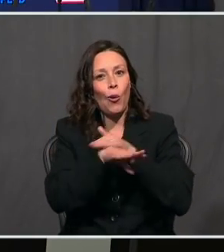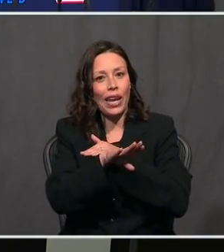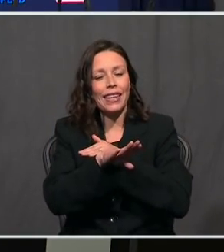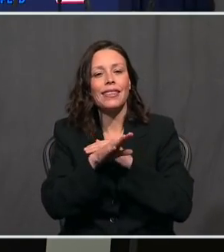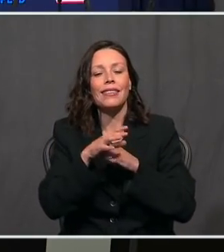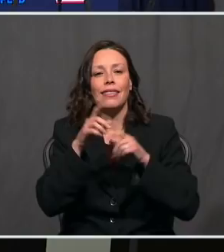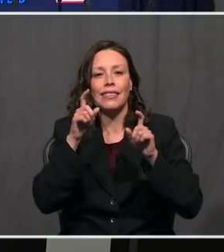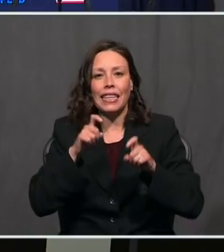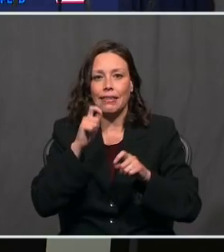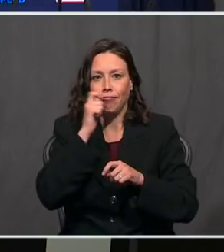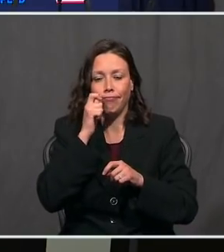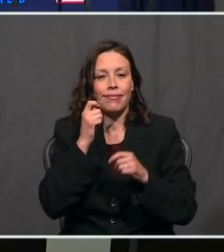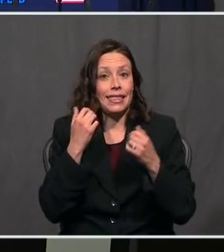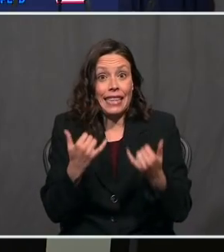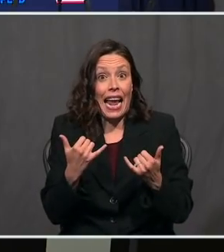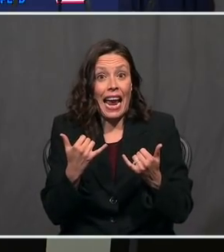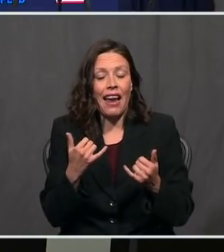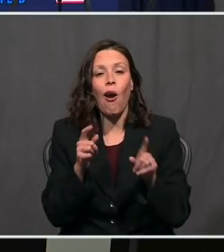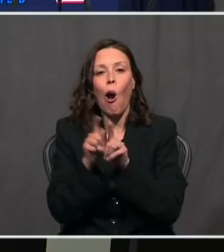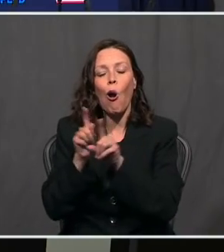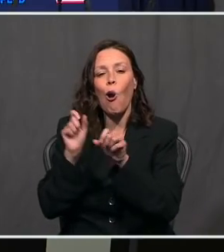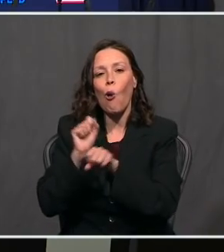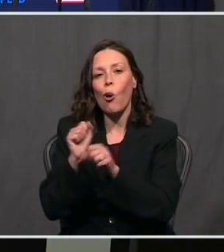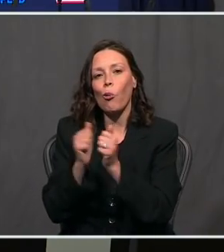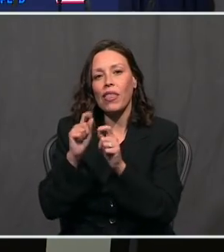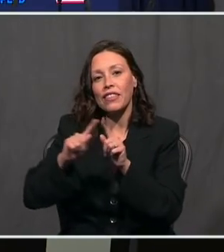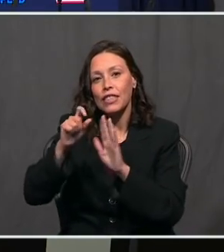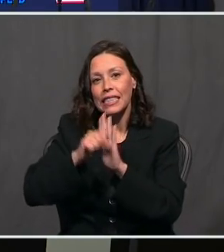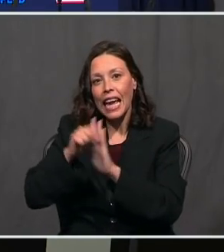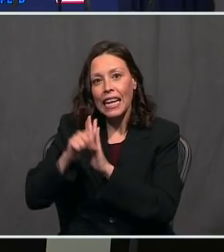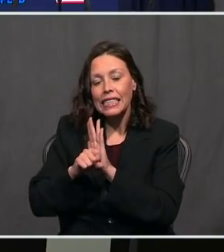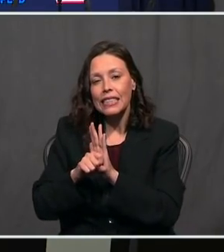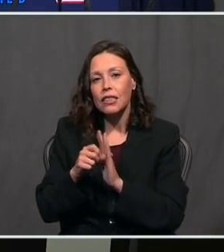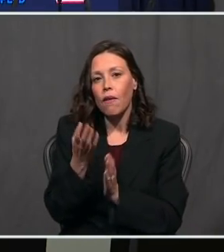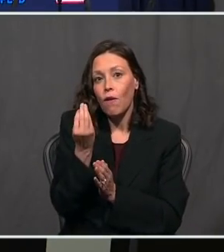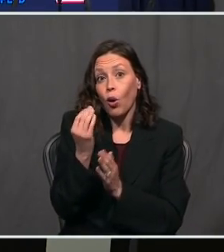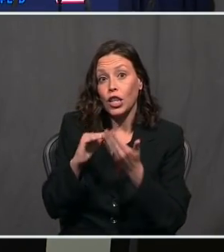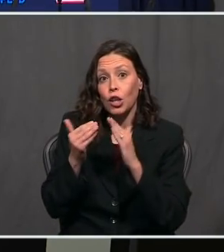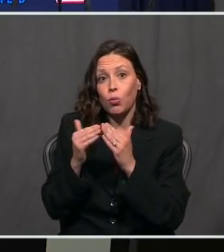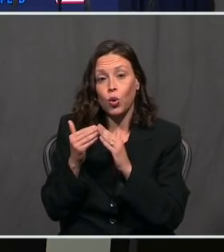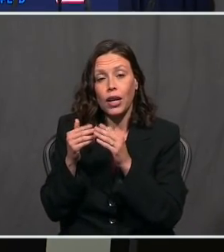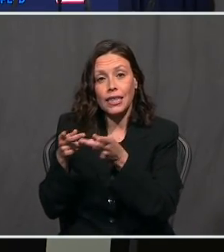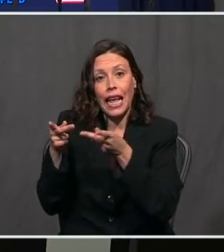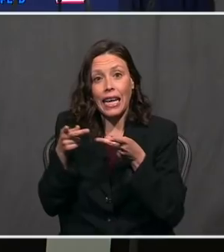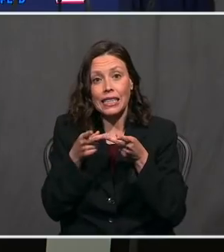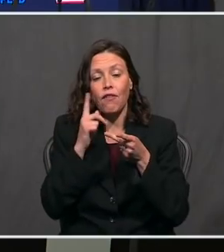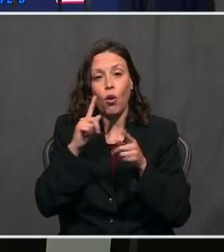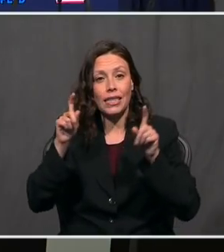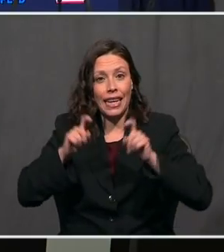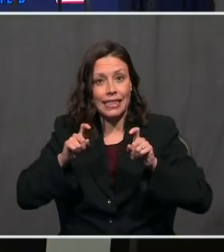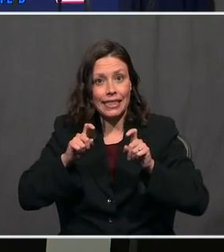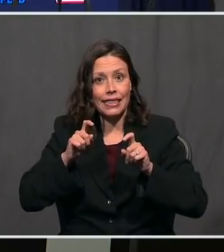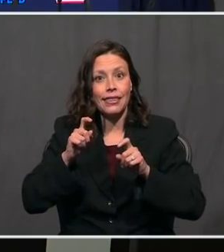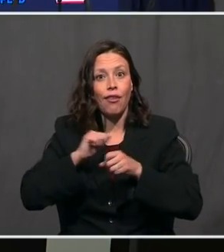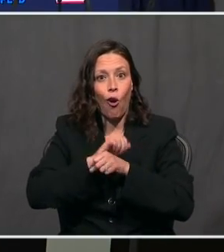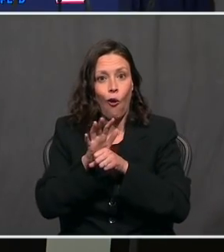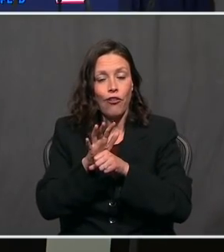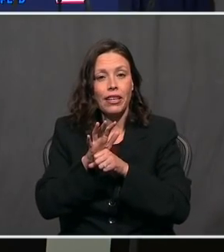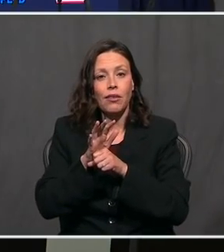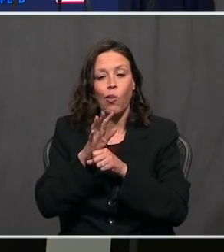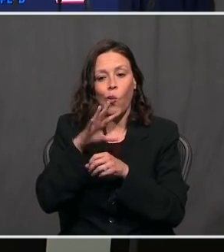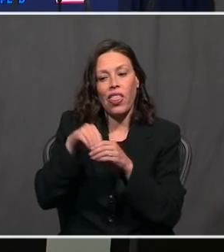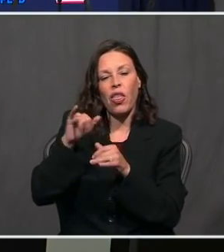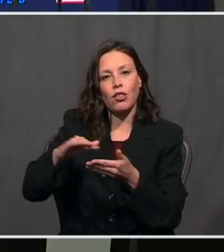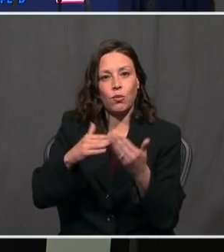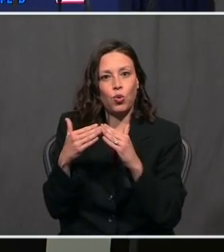COVID test today. We've also worked with states, and we have 14 community sites where we're doing COVID testing in underserved communities.